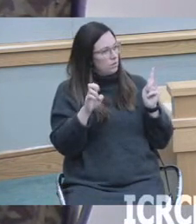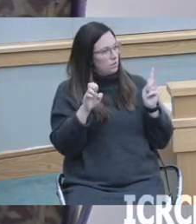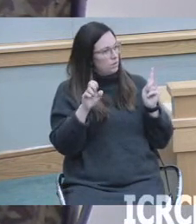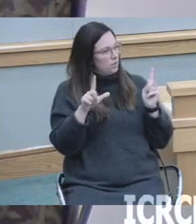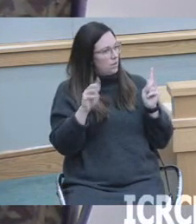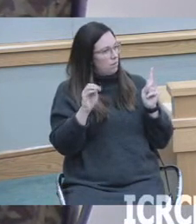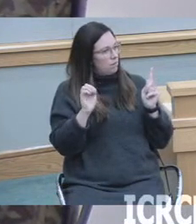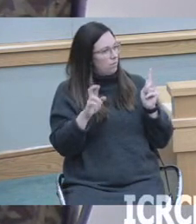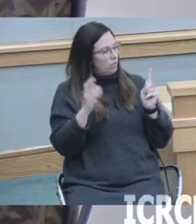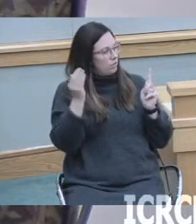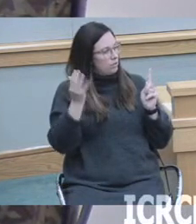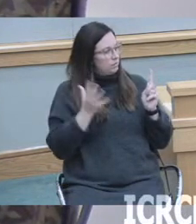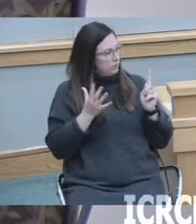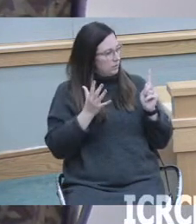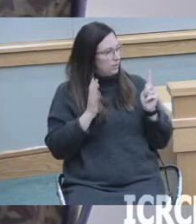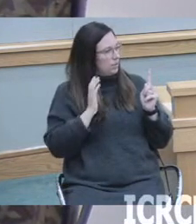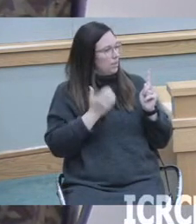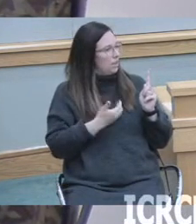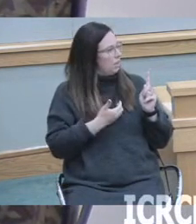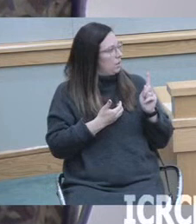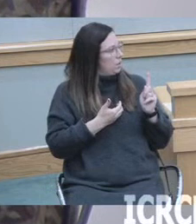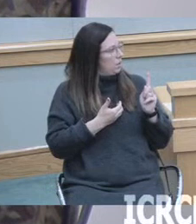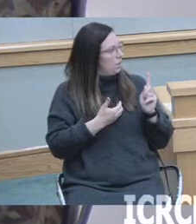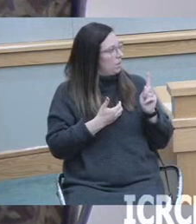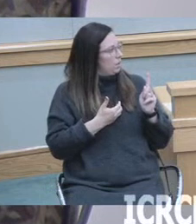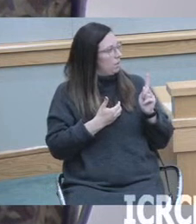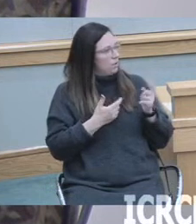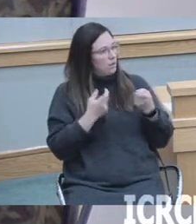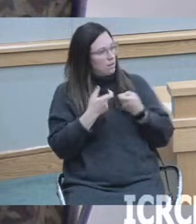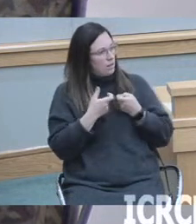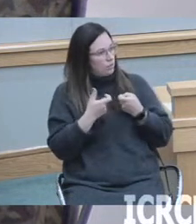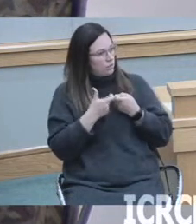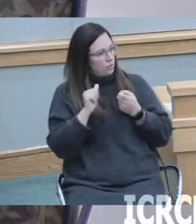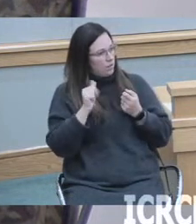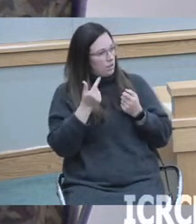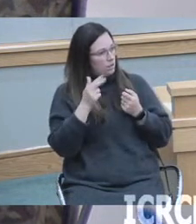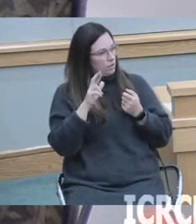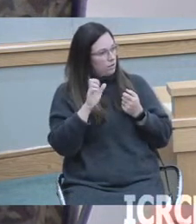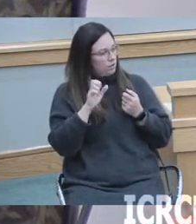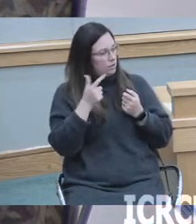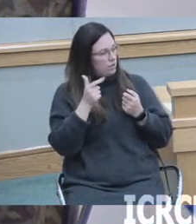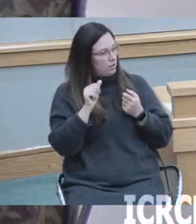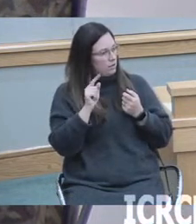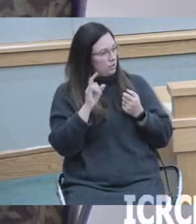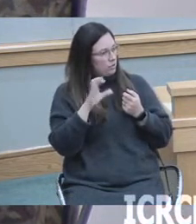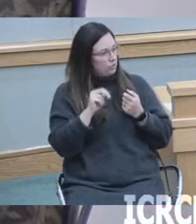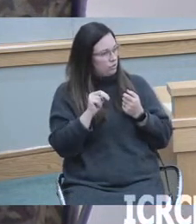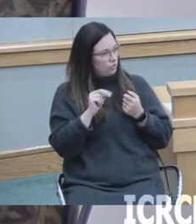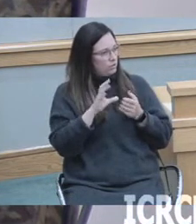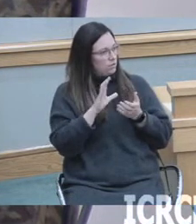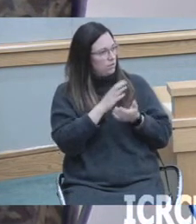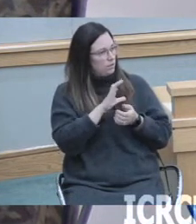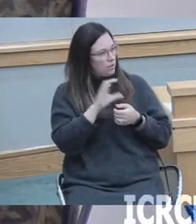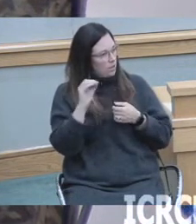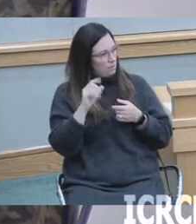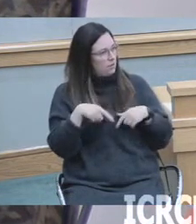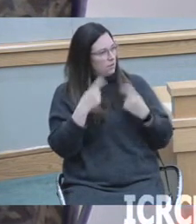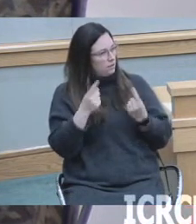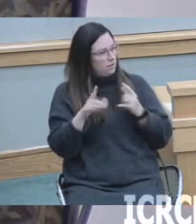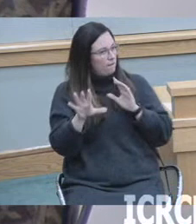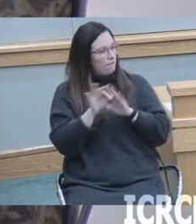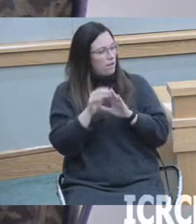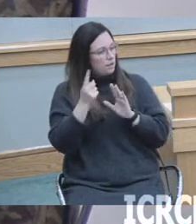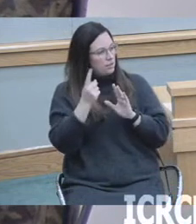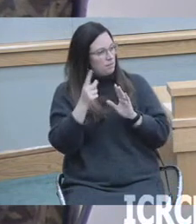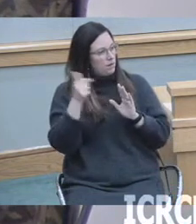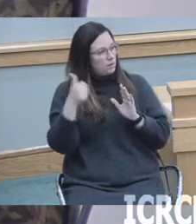that our electric aggregation company has supposedly found somebody, but we